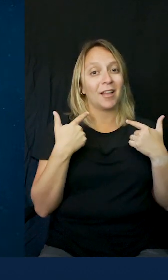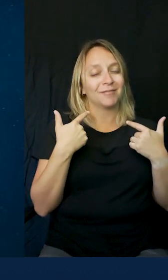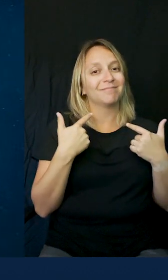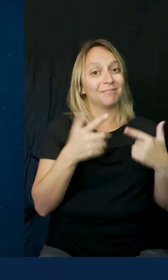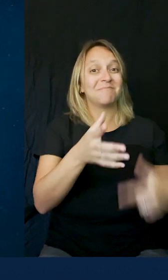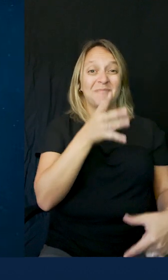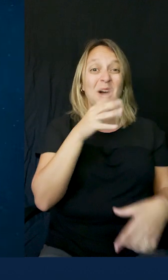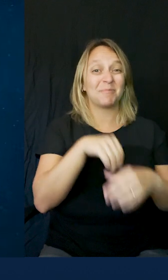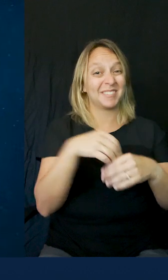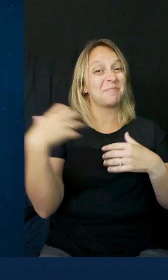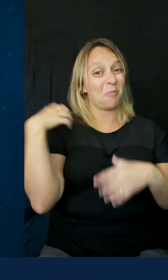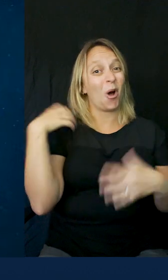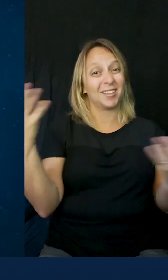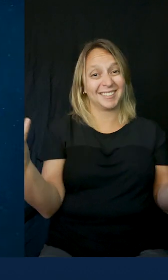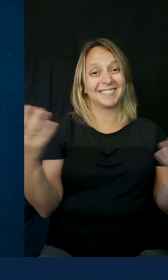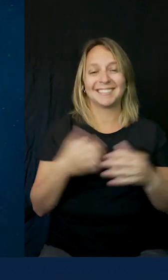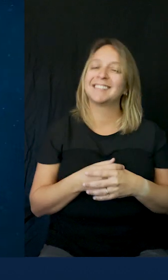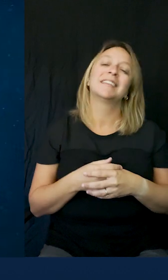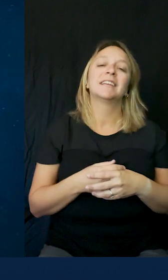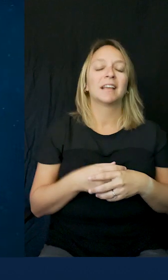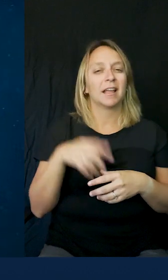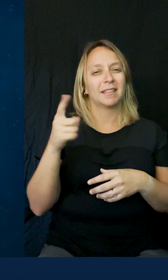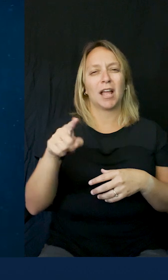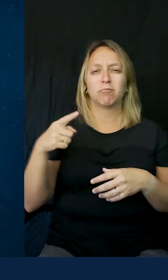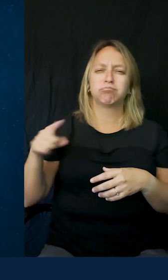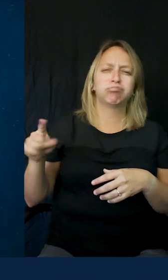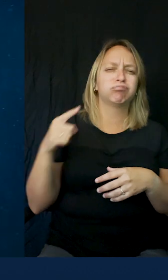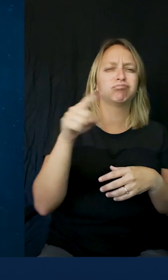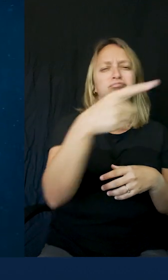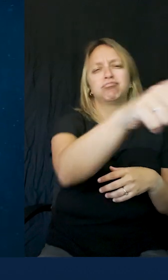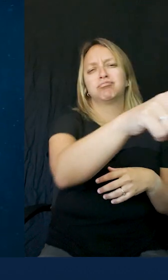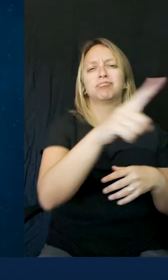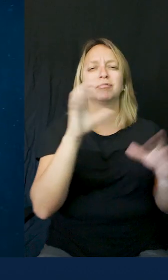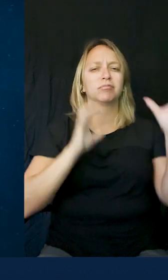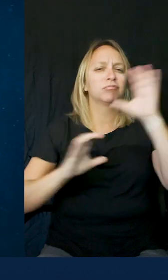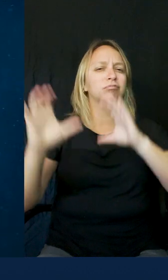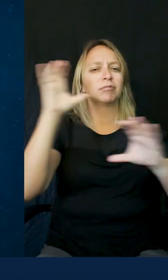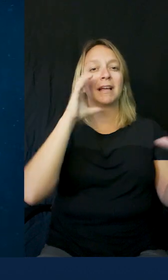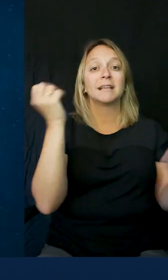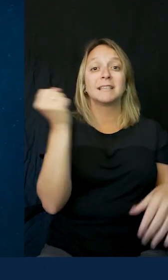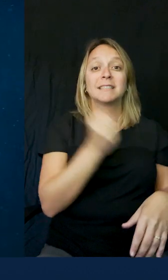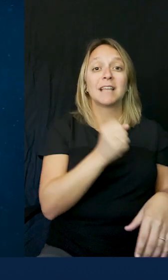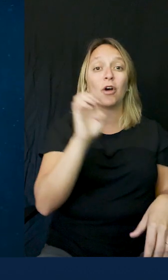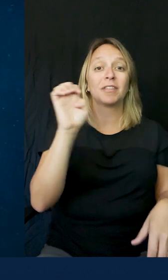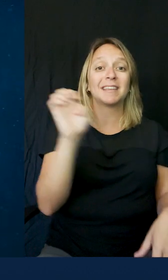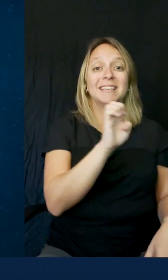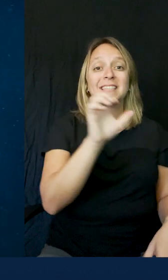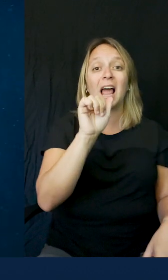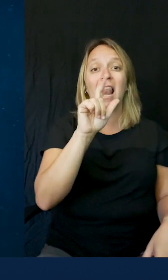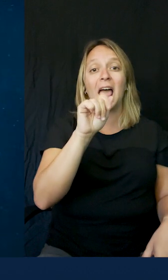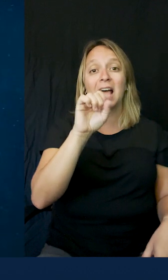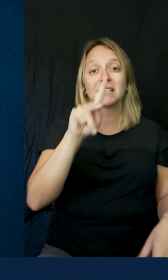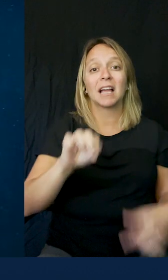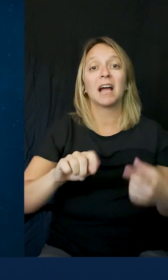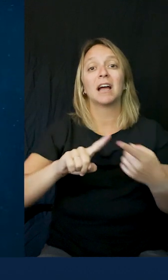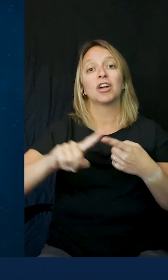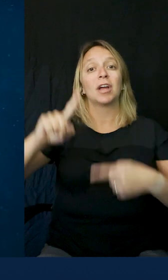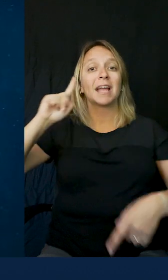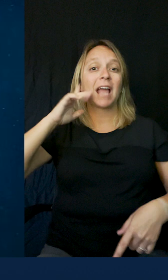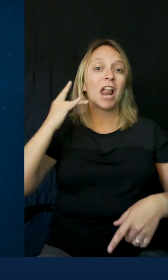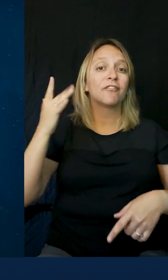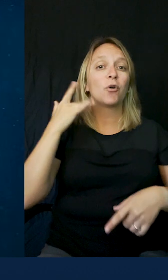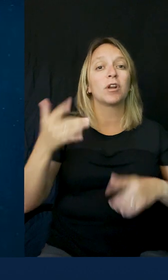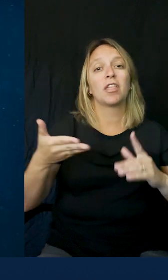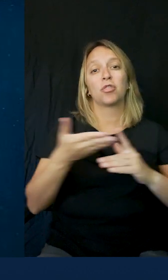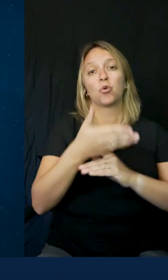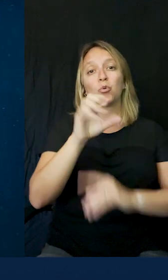is in charge. Their range is extensive, foraging from southeast Alaska to California and throughout the Salish Sea. They